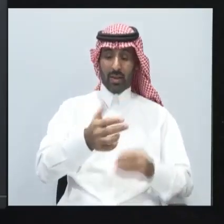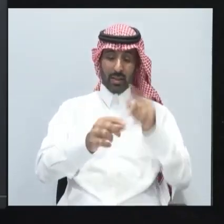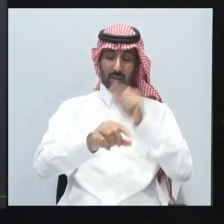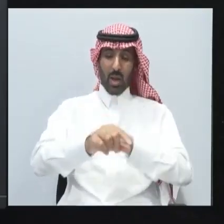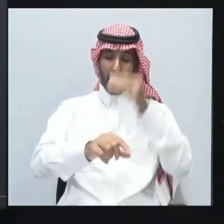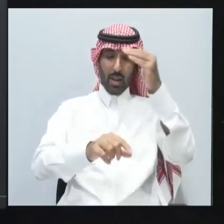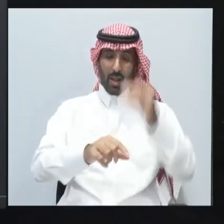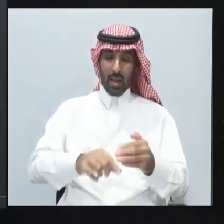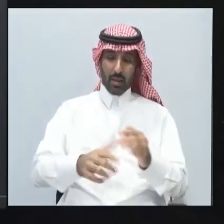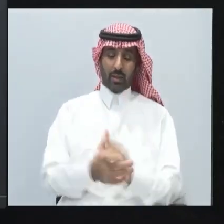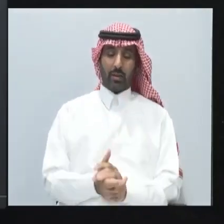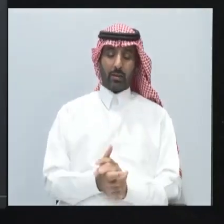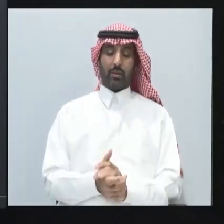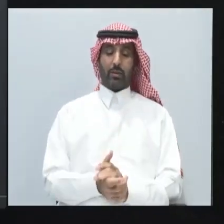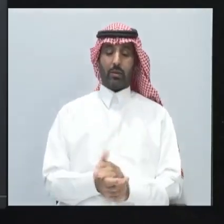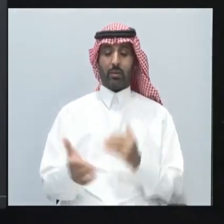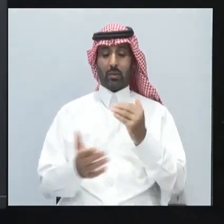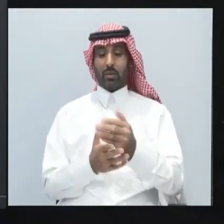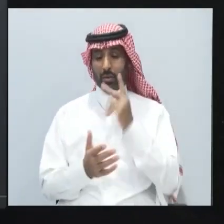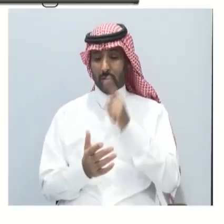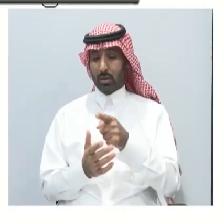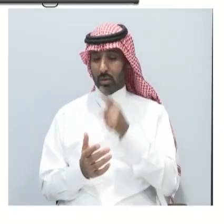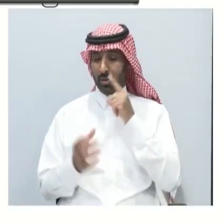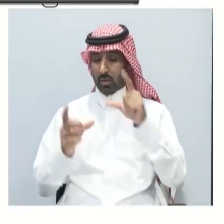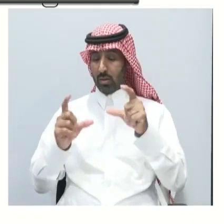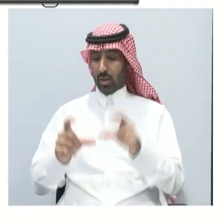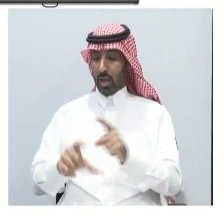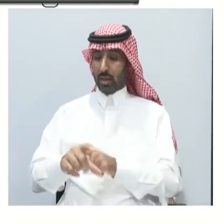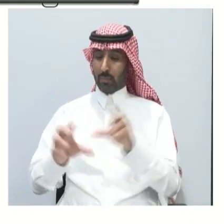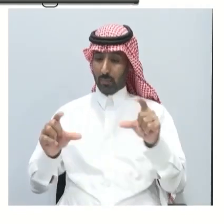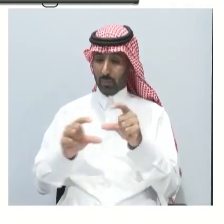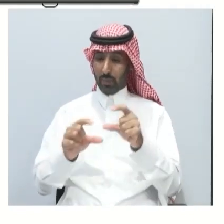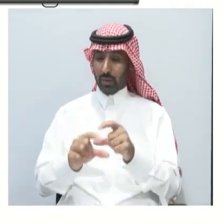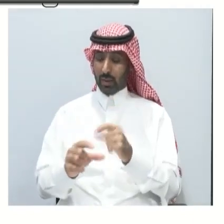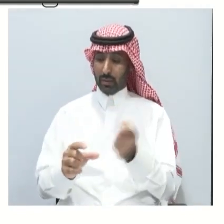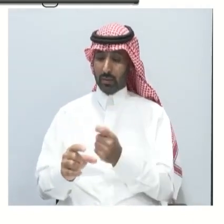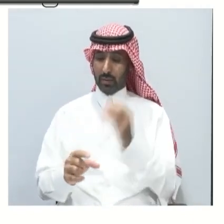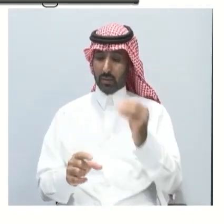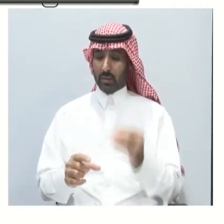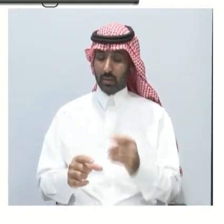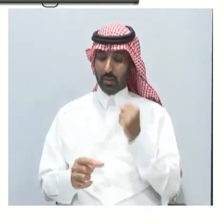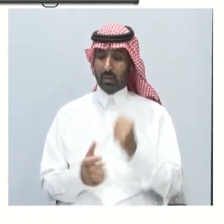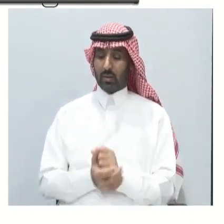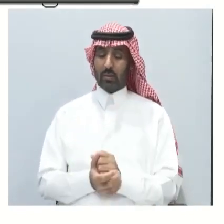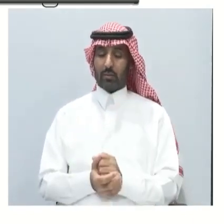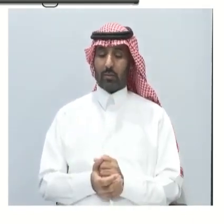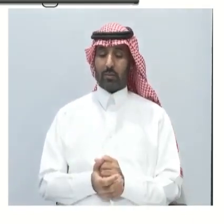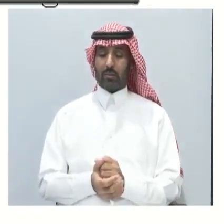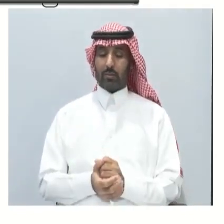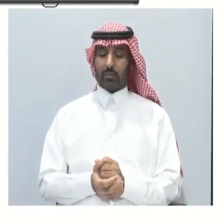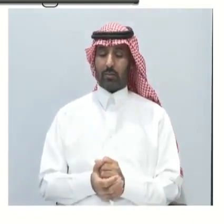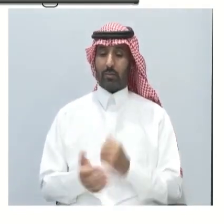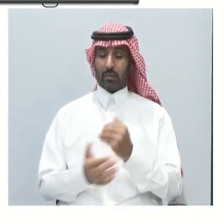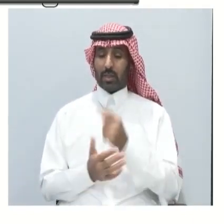that you have here. After that, you are going to compose the timeline. You're going to write the structures that you need, and you're going to